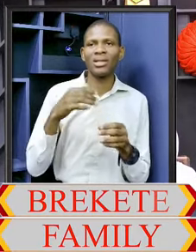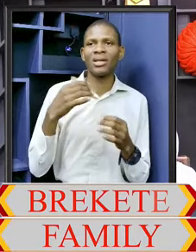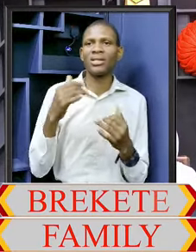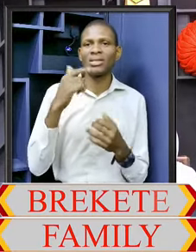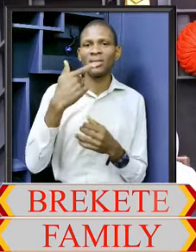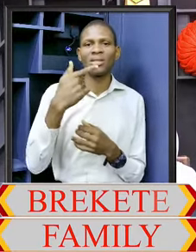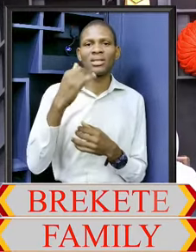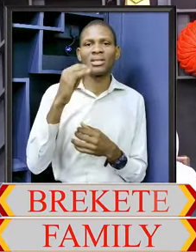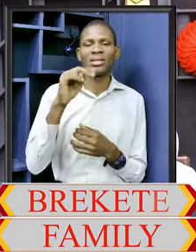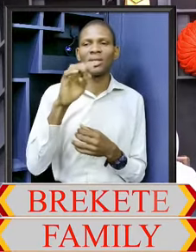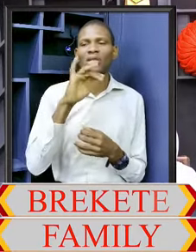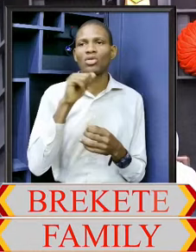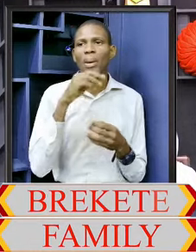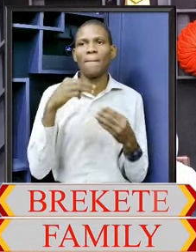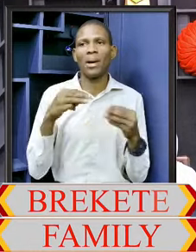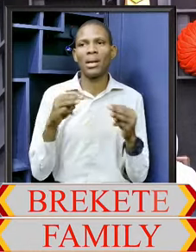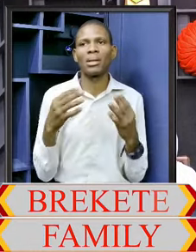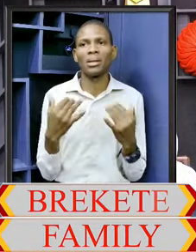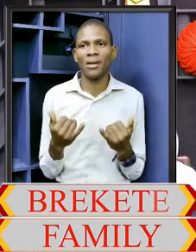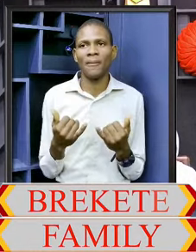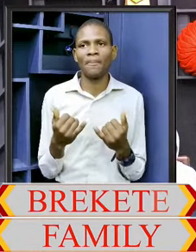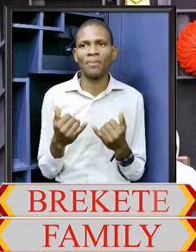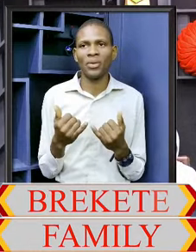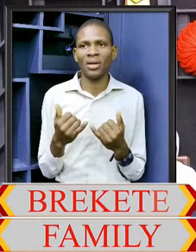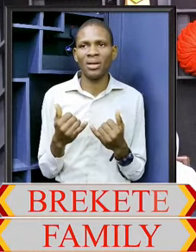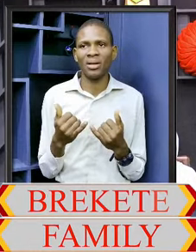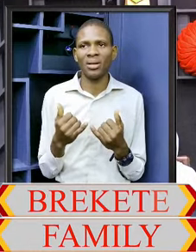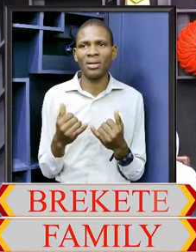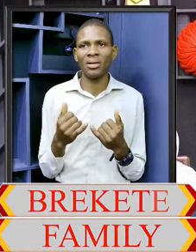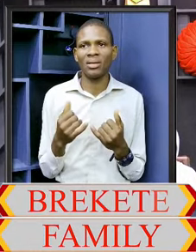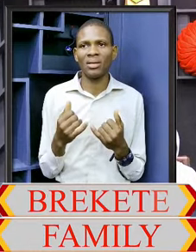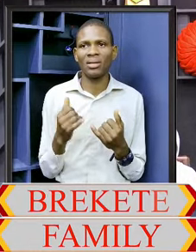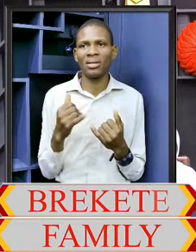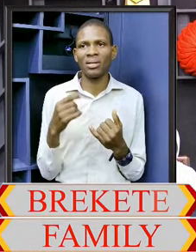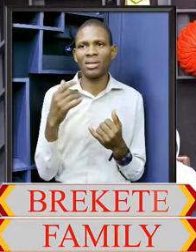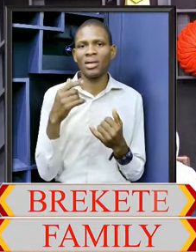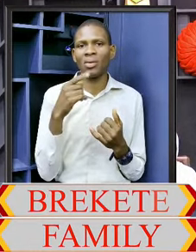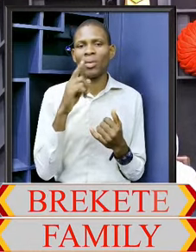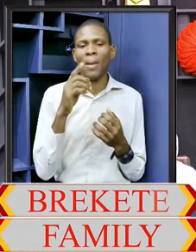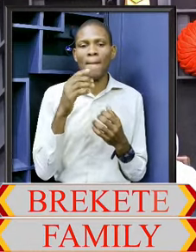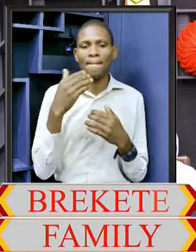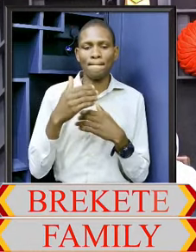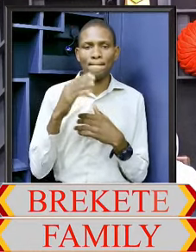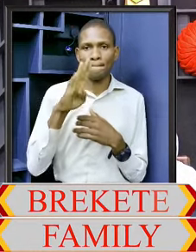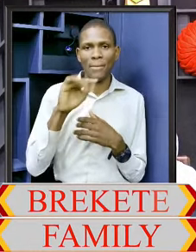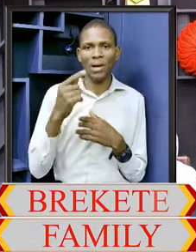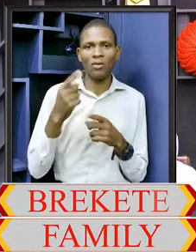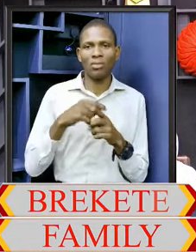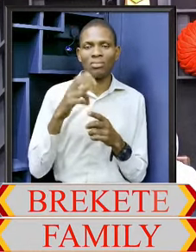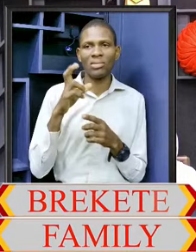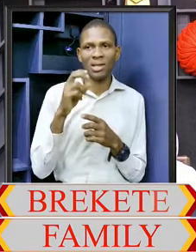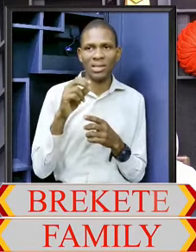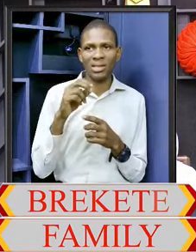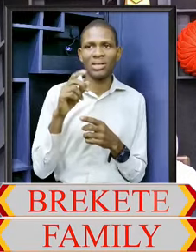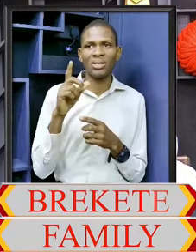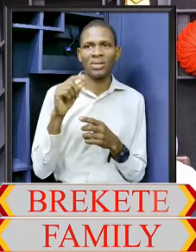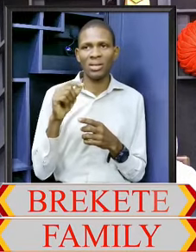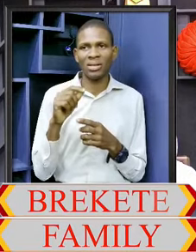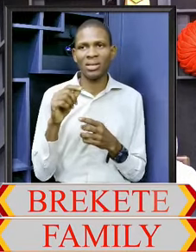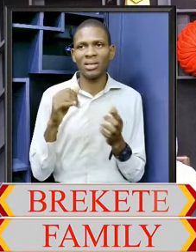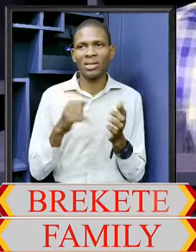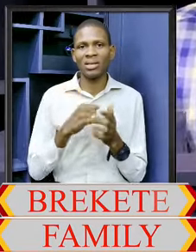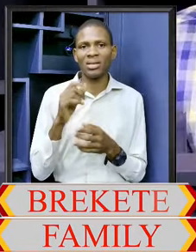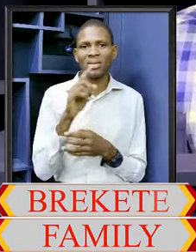now, Abi? Ginger no dey market. They said one bag from 30,000, 25,000, 30,000. Now, if you see Amo,